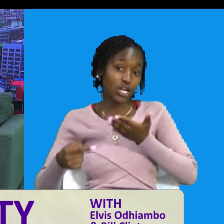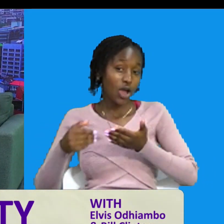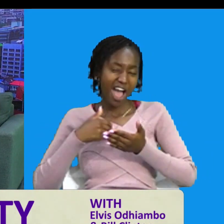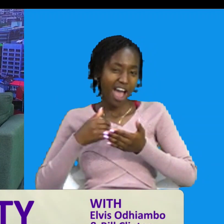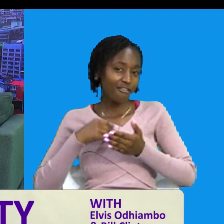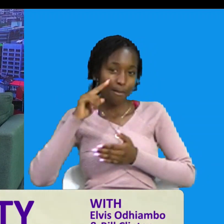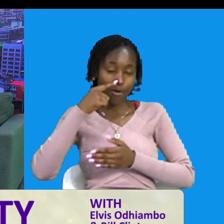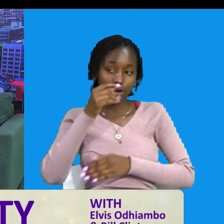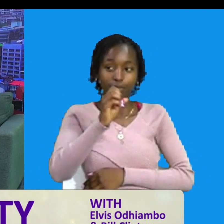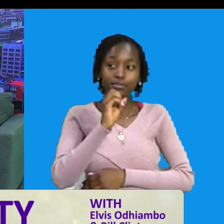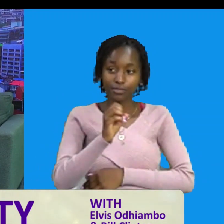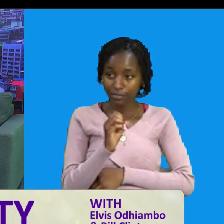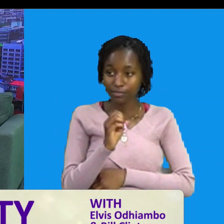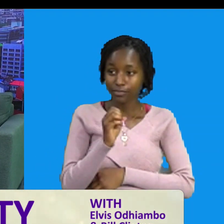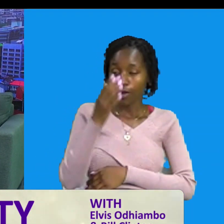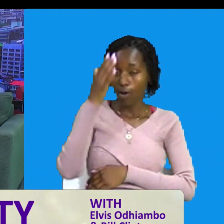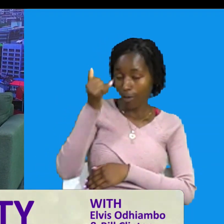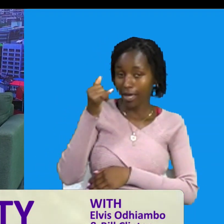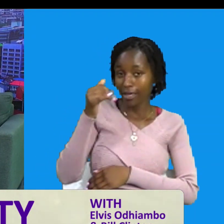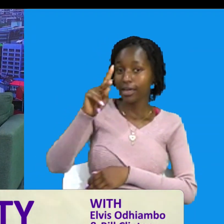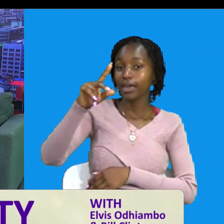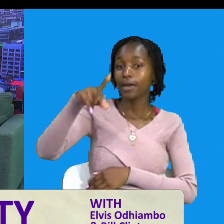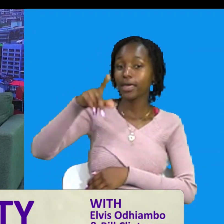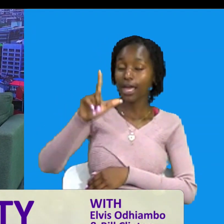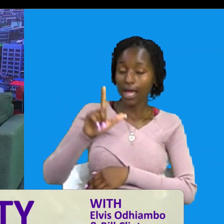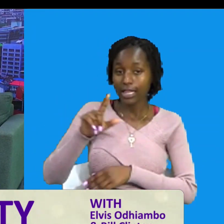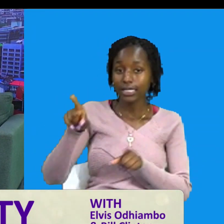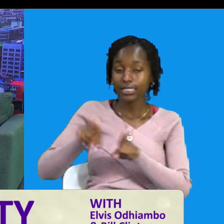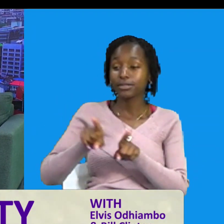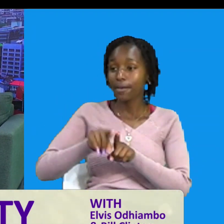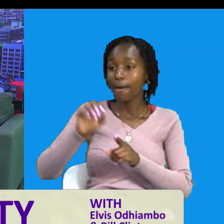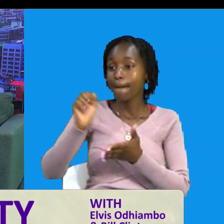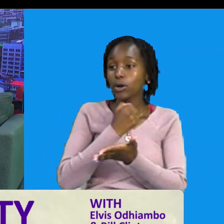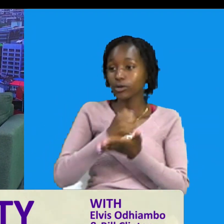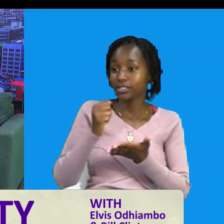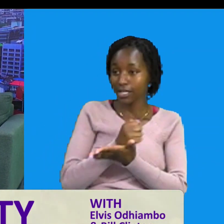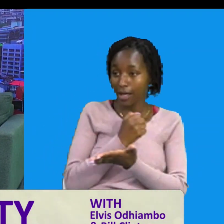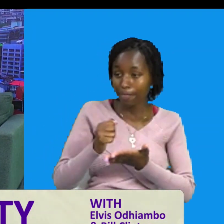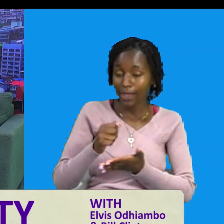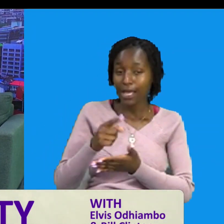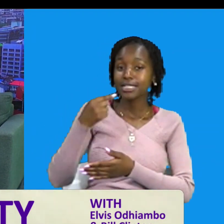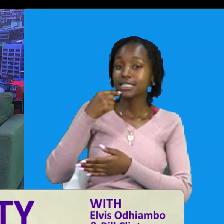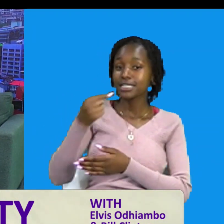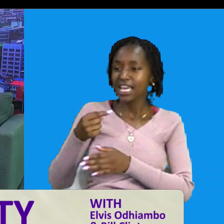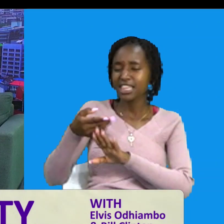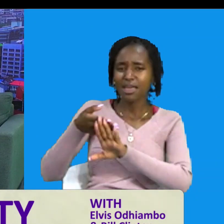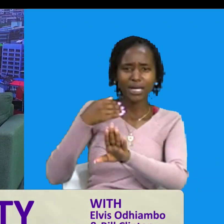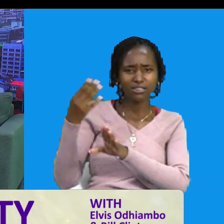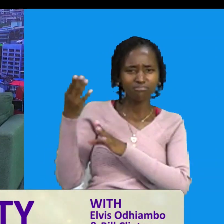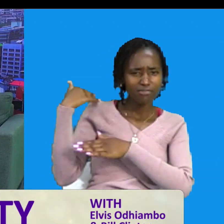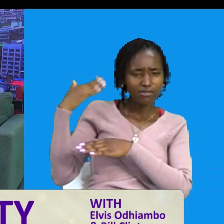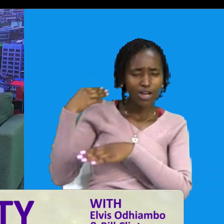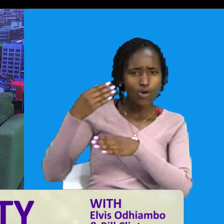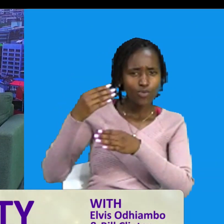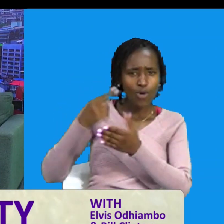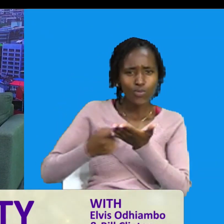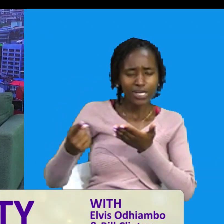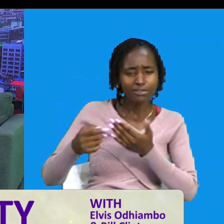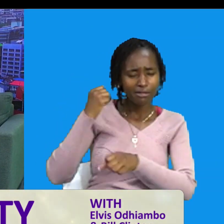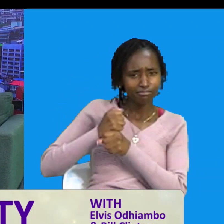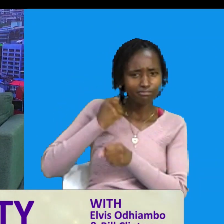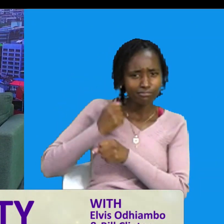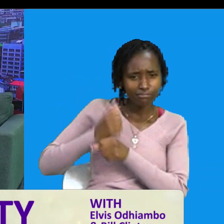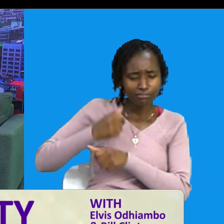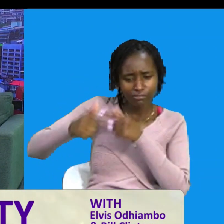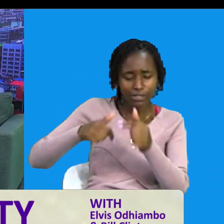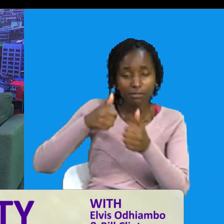be a boring one. Now, the KPL, of course, Posta Rangers, that's what, like we were saying, in the past couple of weeks, they have done really well as far